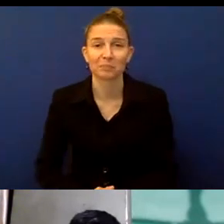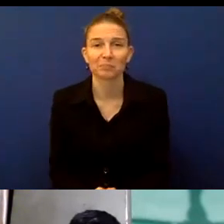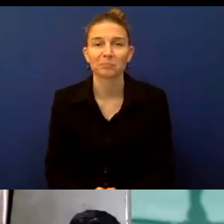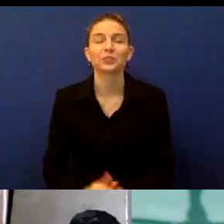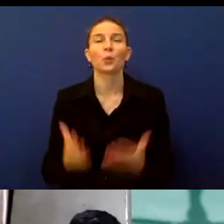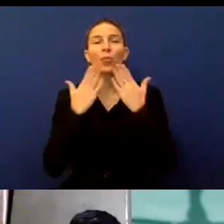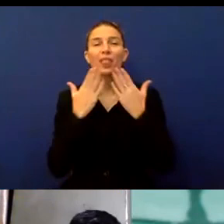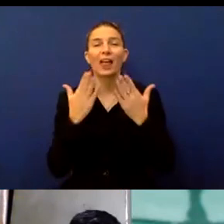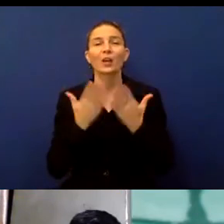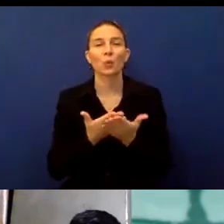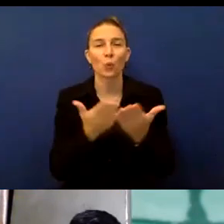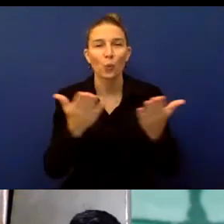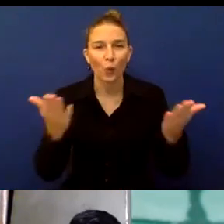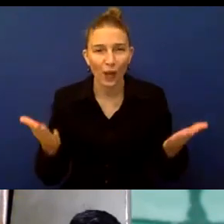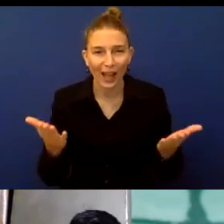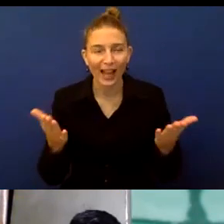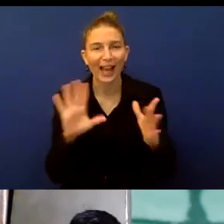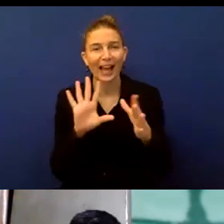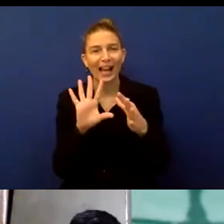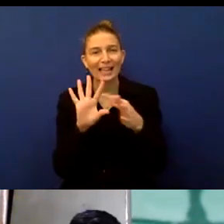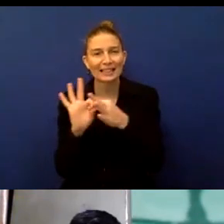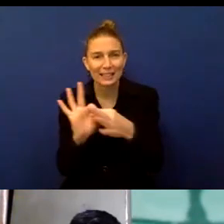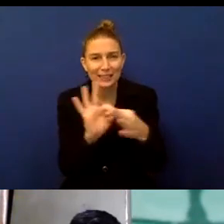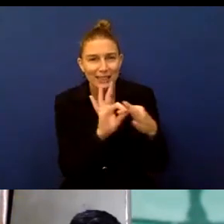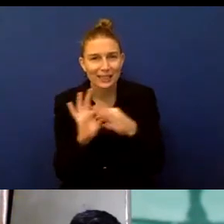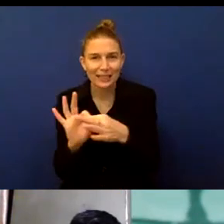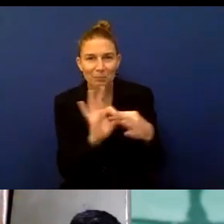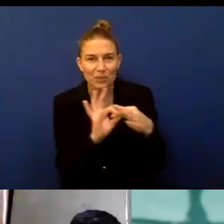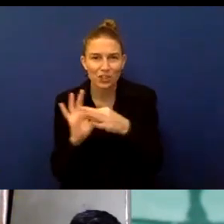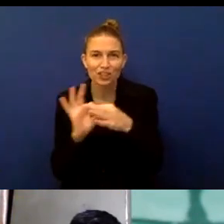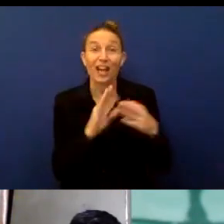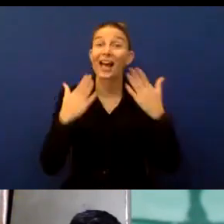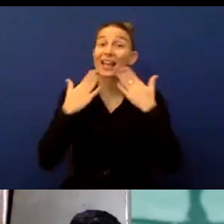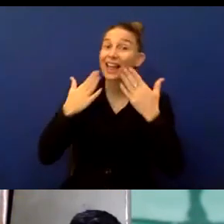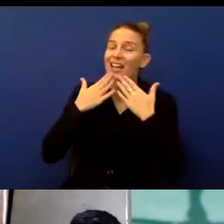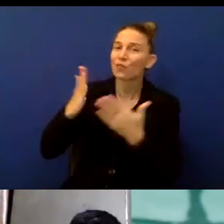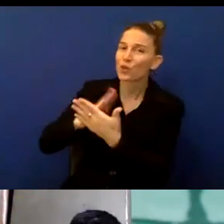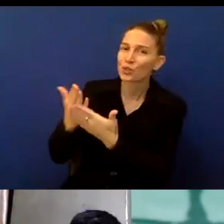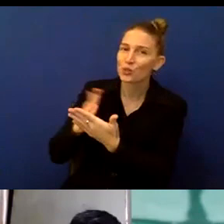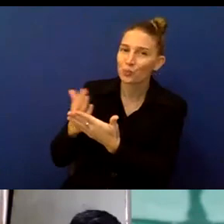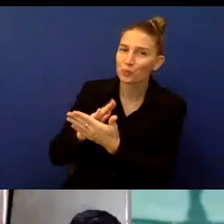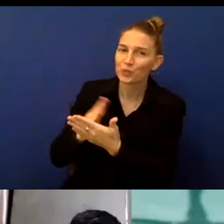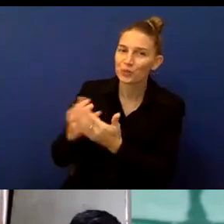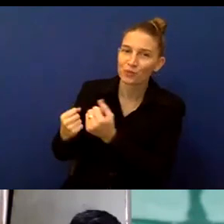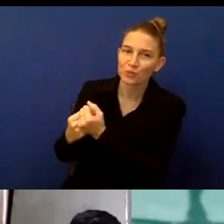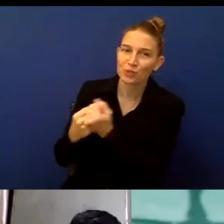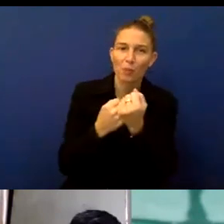everything. Let's keep in touch. Let's keep abreast. And thank you to interpreters for the support as